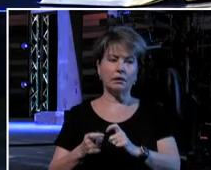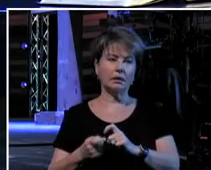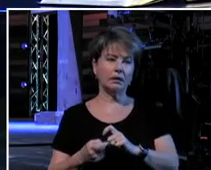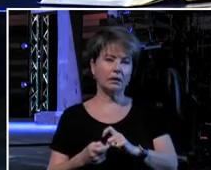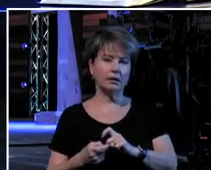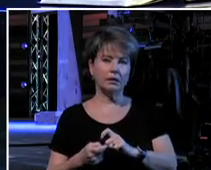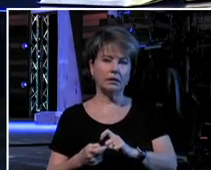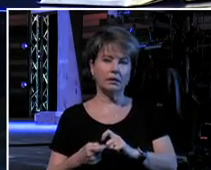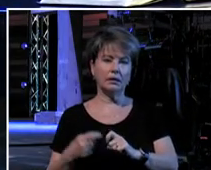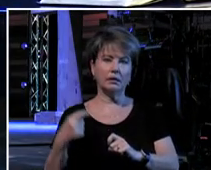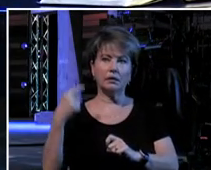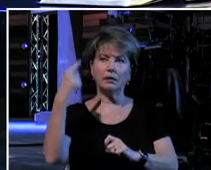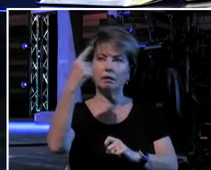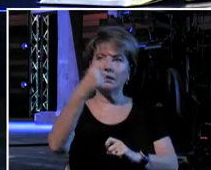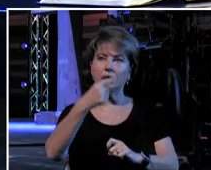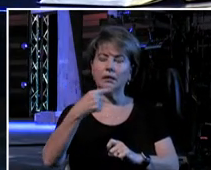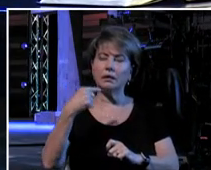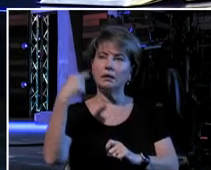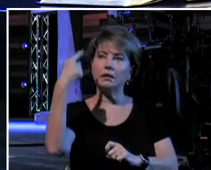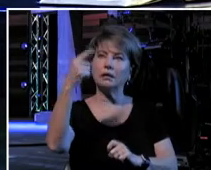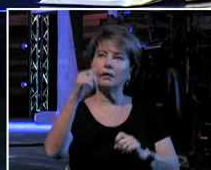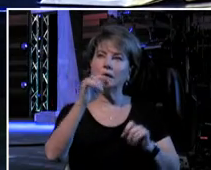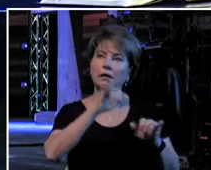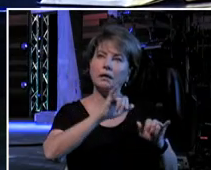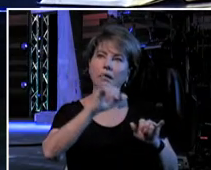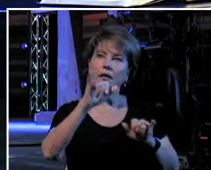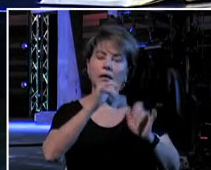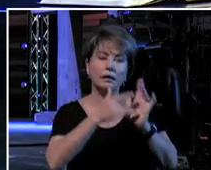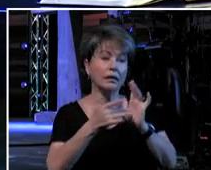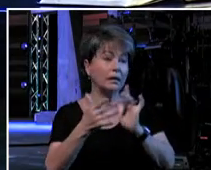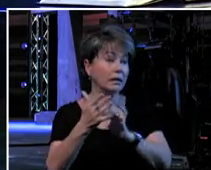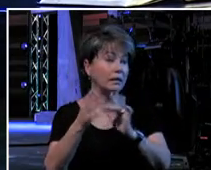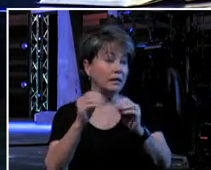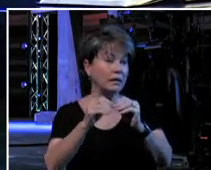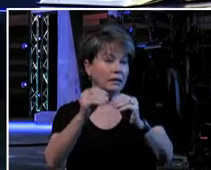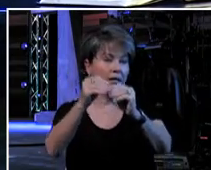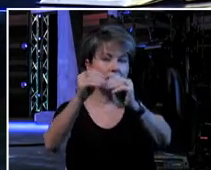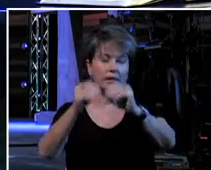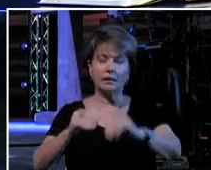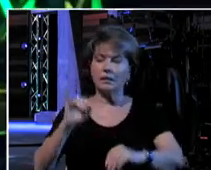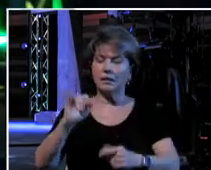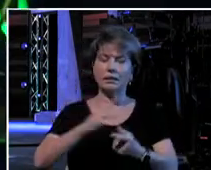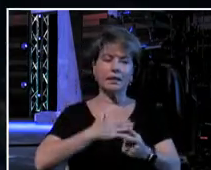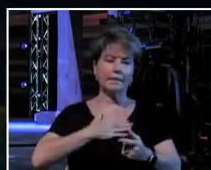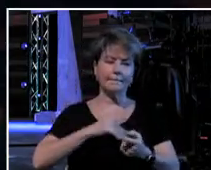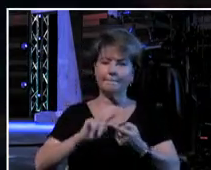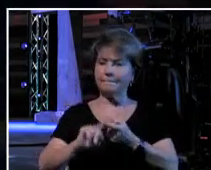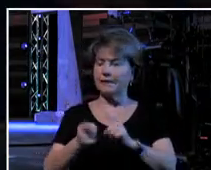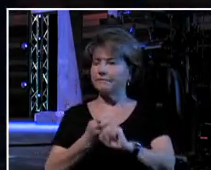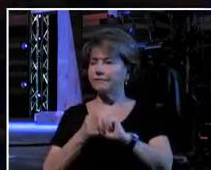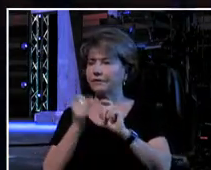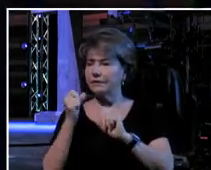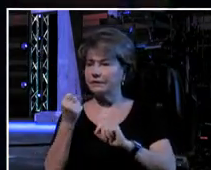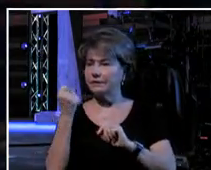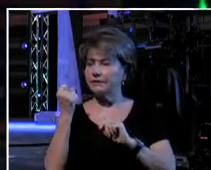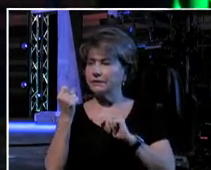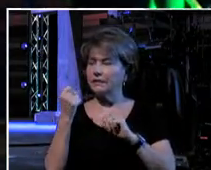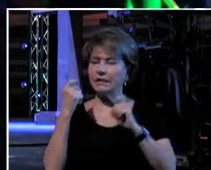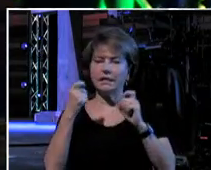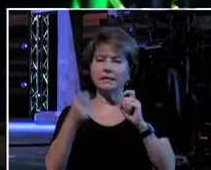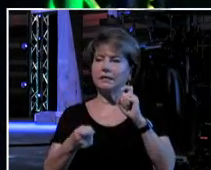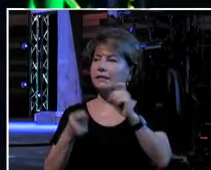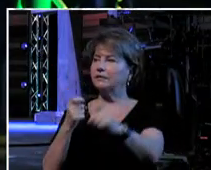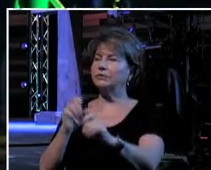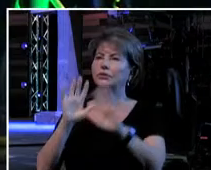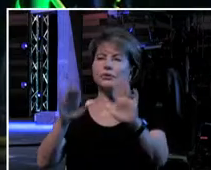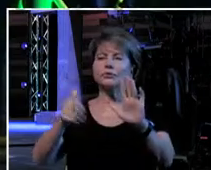to look more and more like Jesus. That is, my friend, something that has given me the greatest joy in my walk